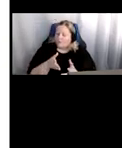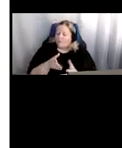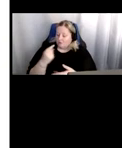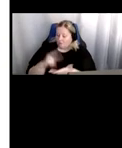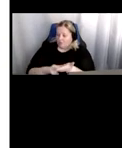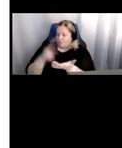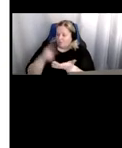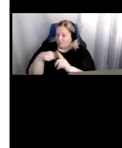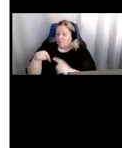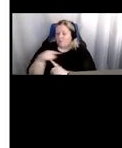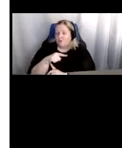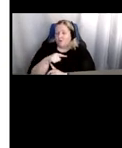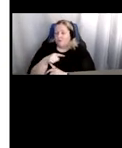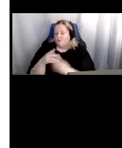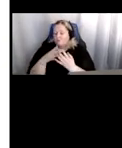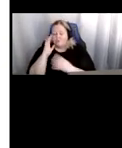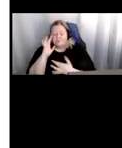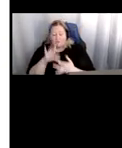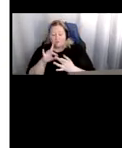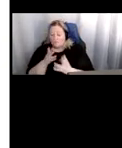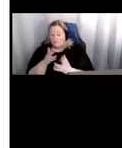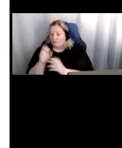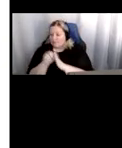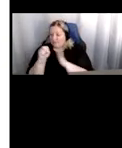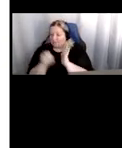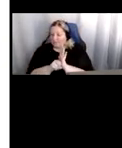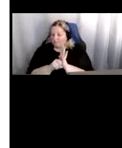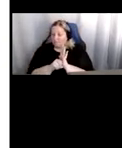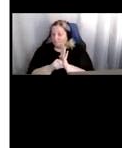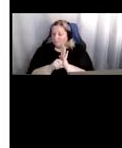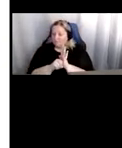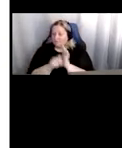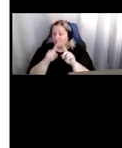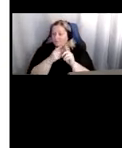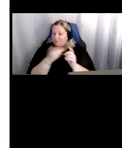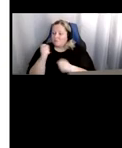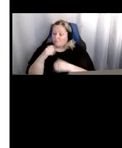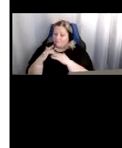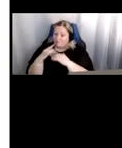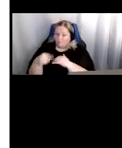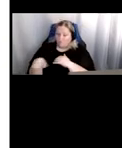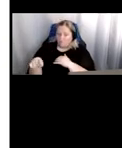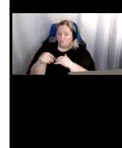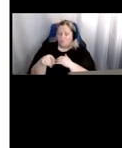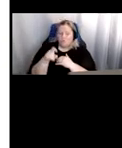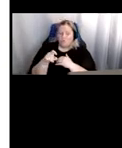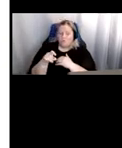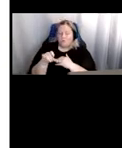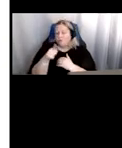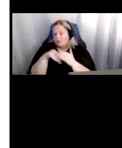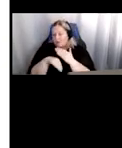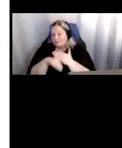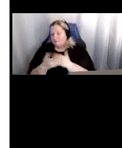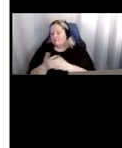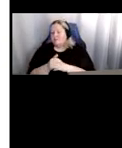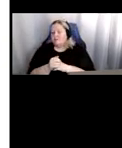from us. We went over where you can find us throughout the state, some different things that might be available to you should you need other ways of accessing things, and